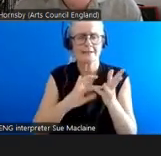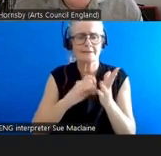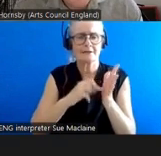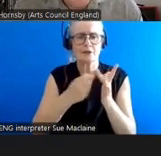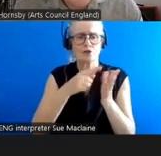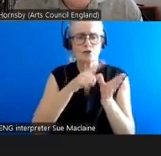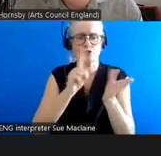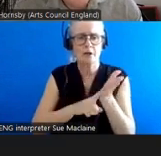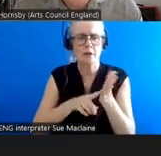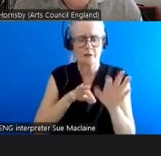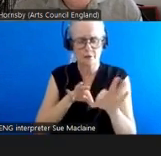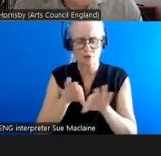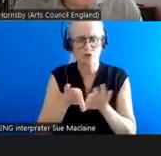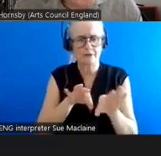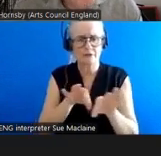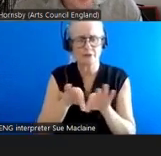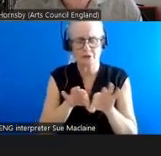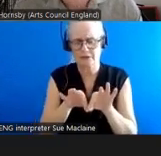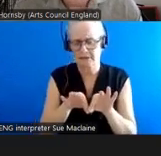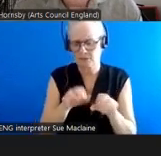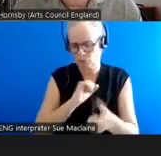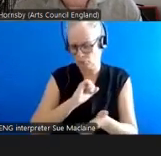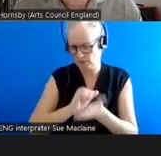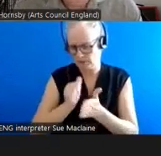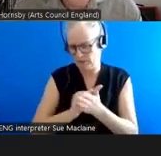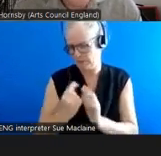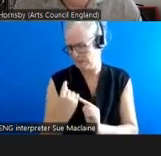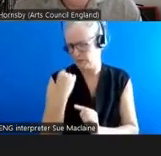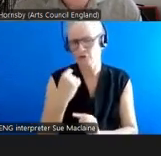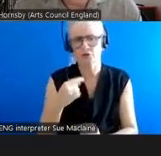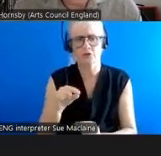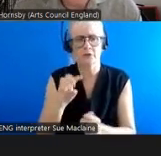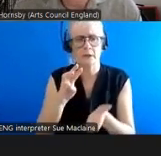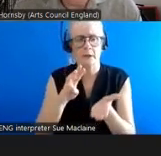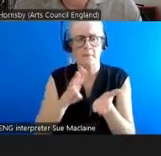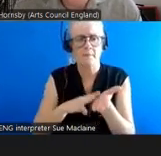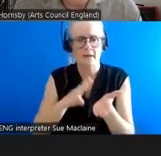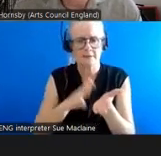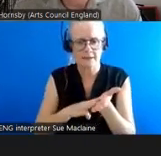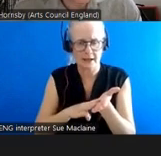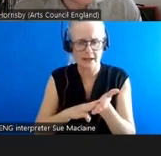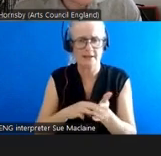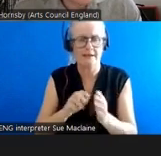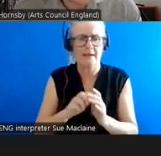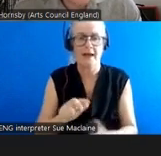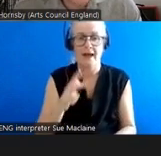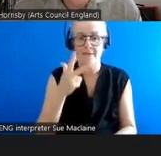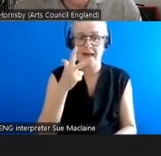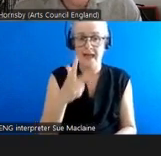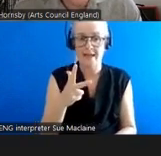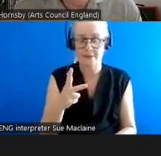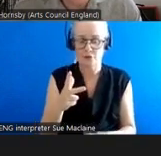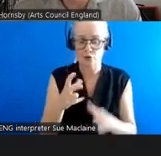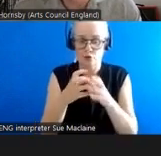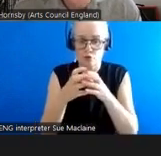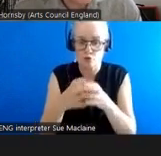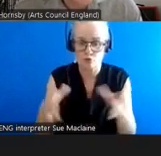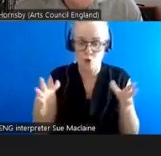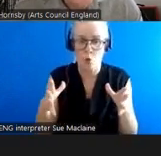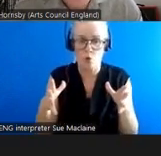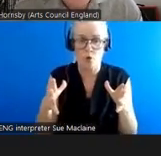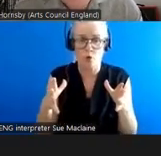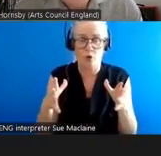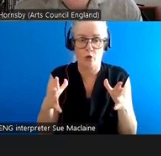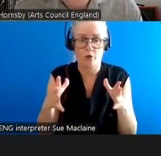that industrial strategy, there's there's sector plans for 8 growth driving industries, of which the creative industries are one as